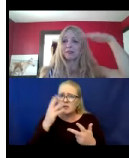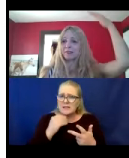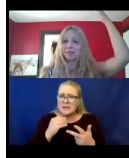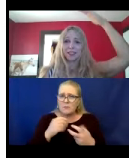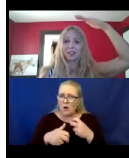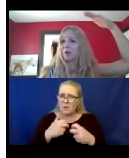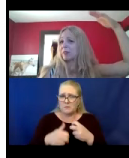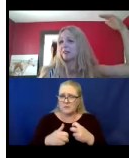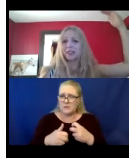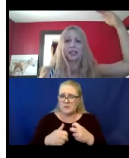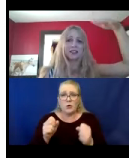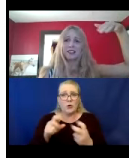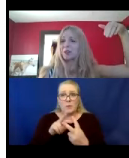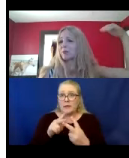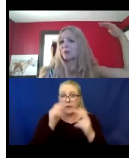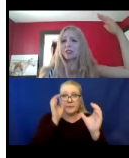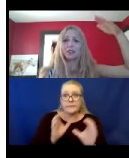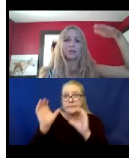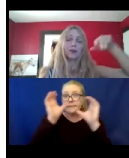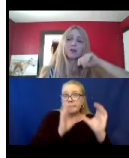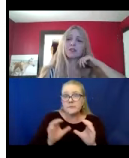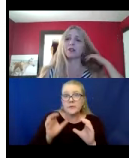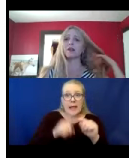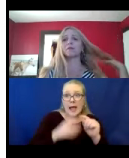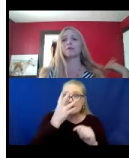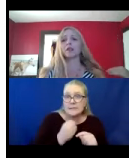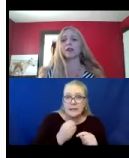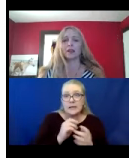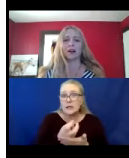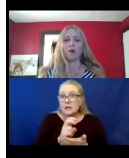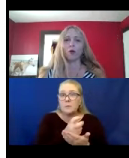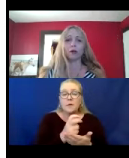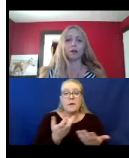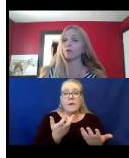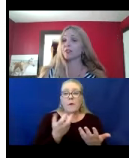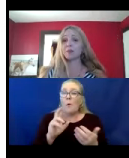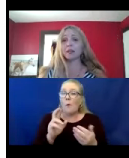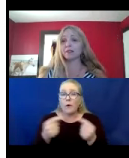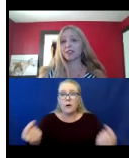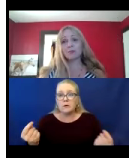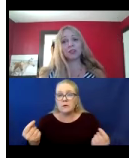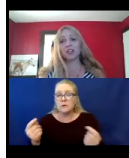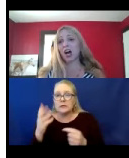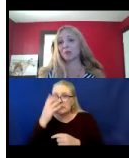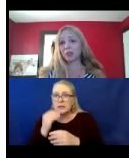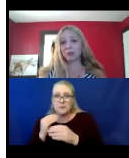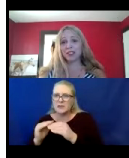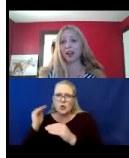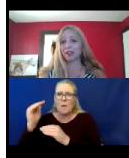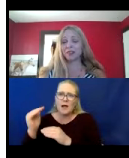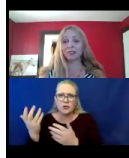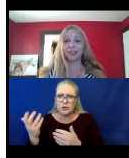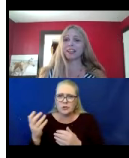way. Insomnia, can't sleep, it's really difficult. Or oversleeping, sleeping a lot, being